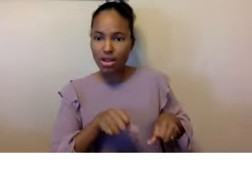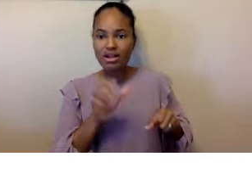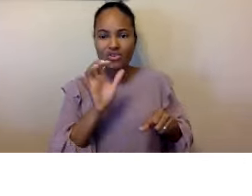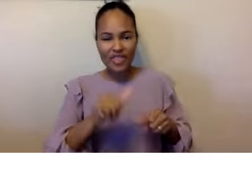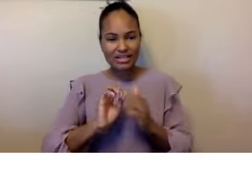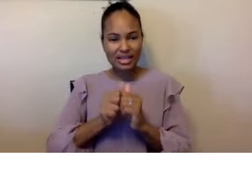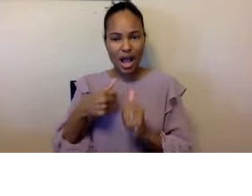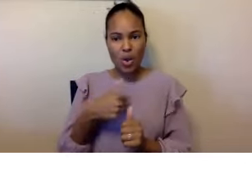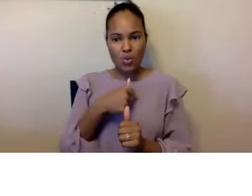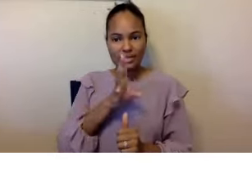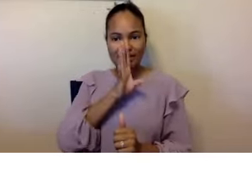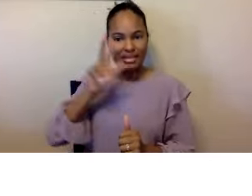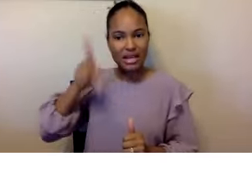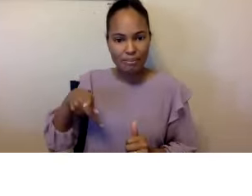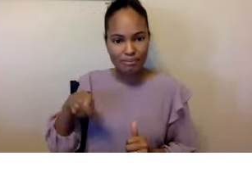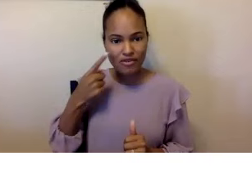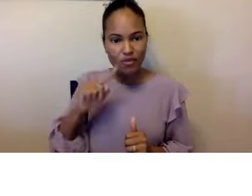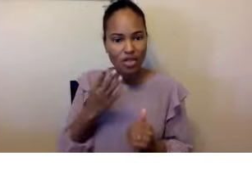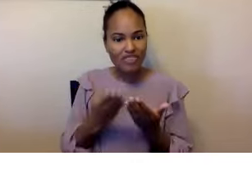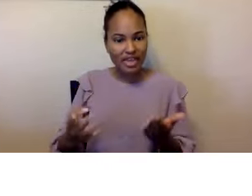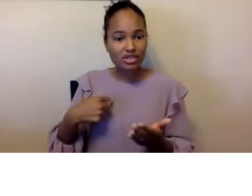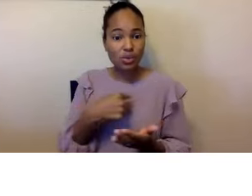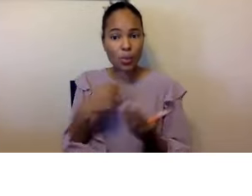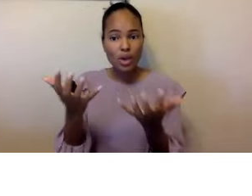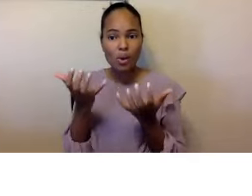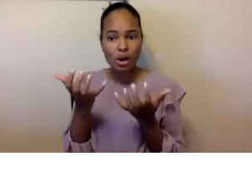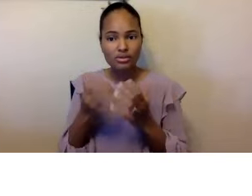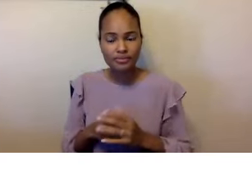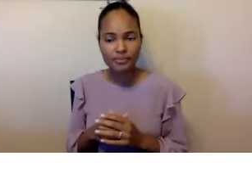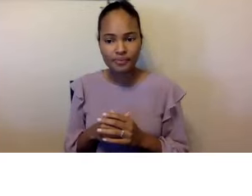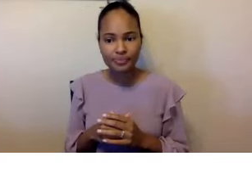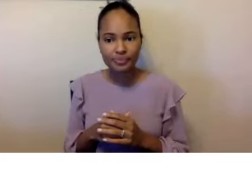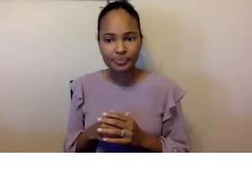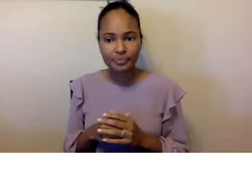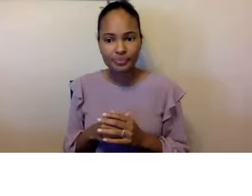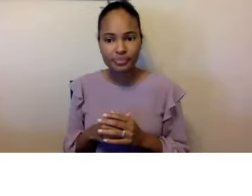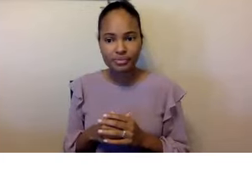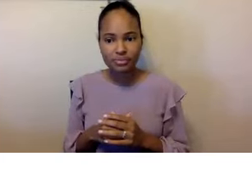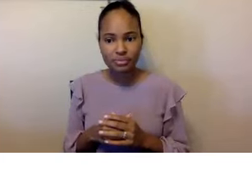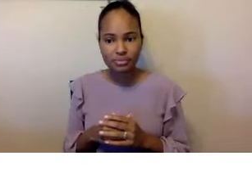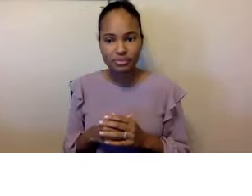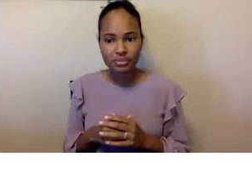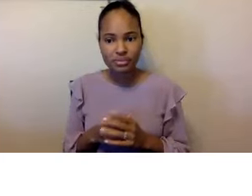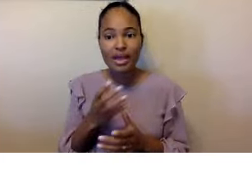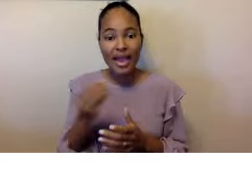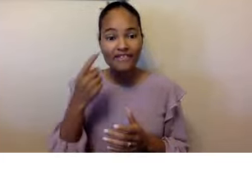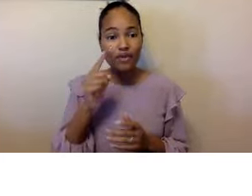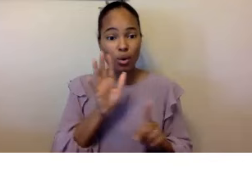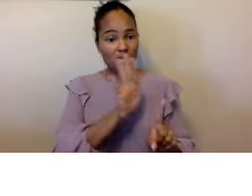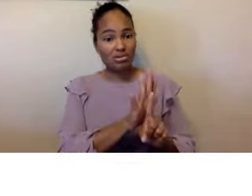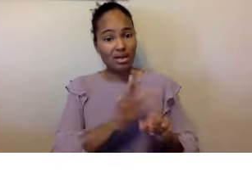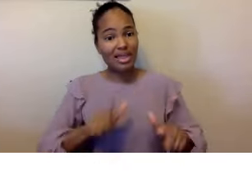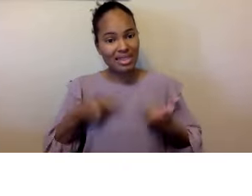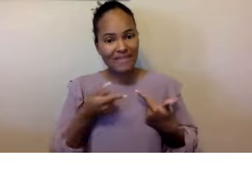the things that they desire for themselves and for the life that they want to have.